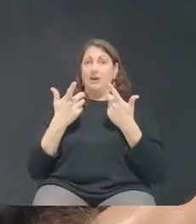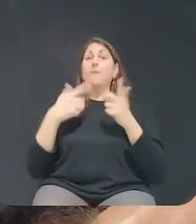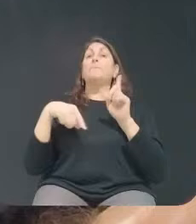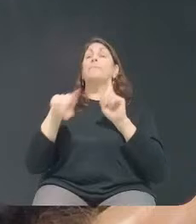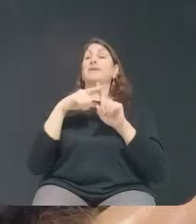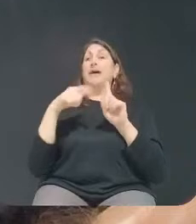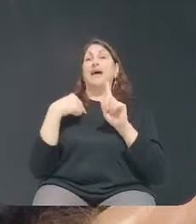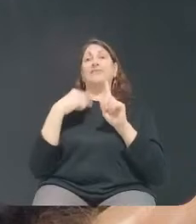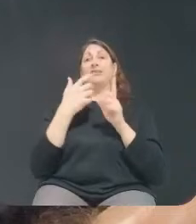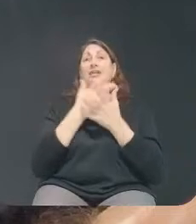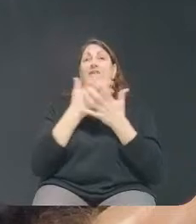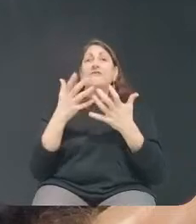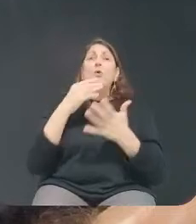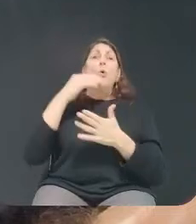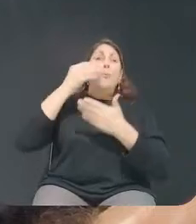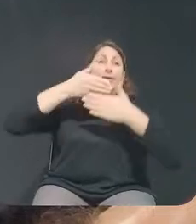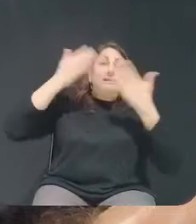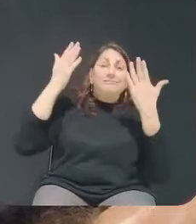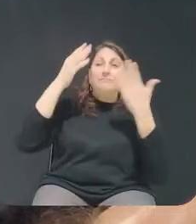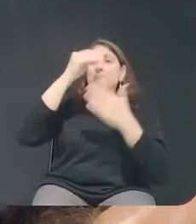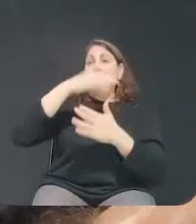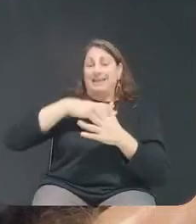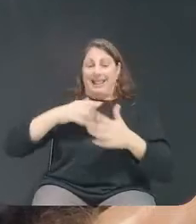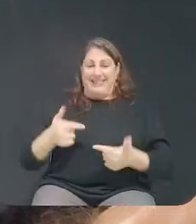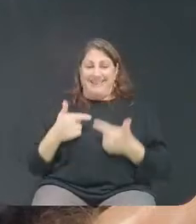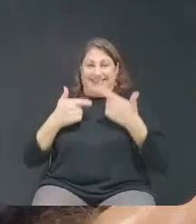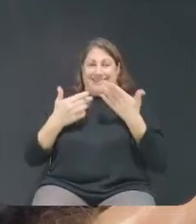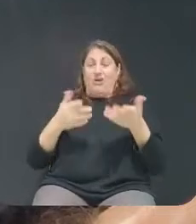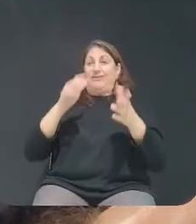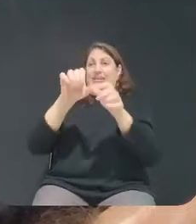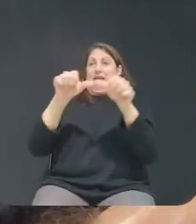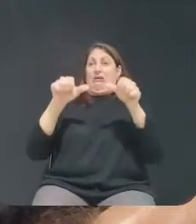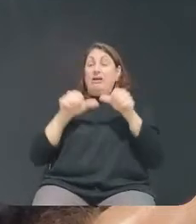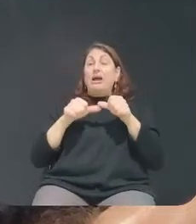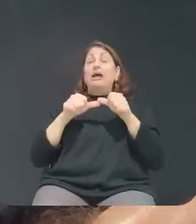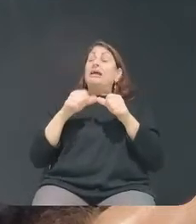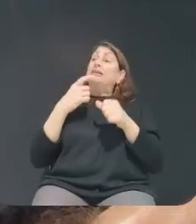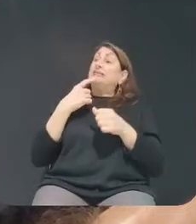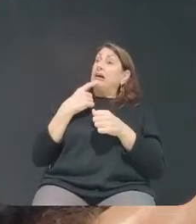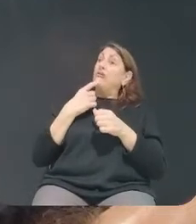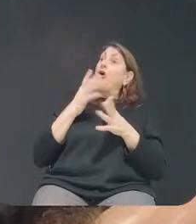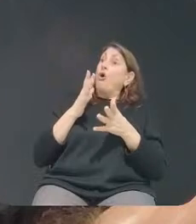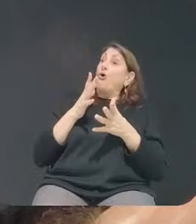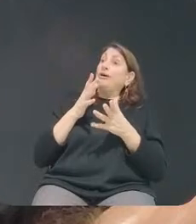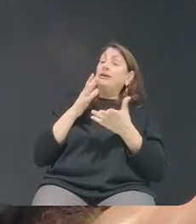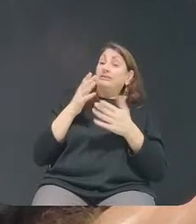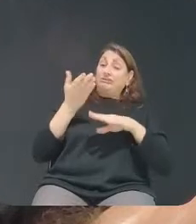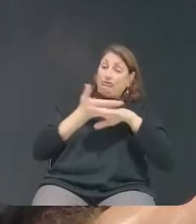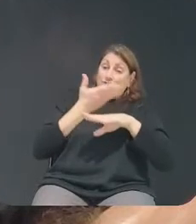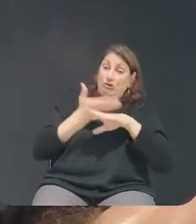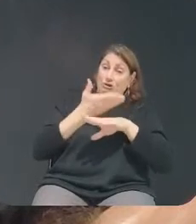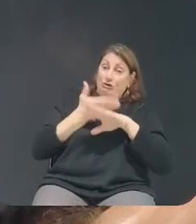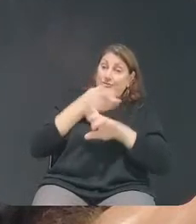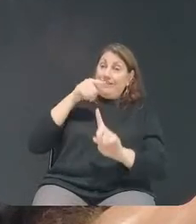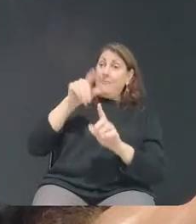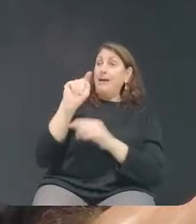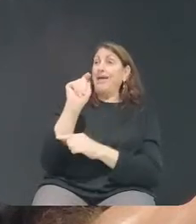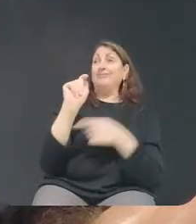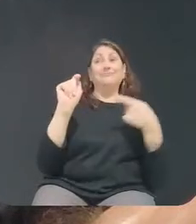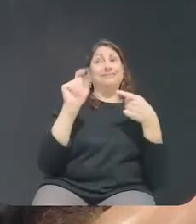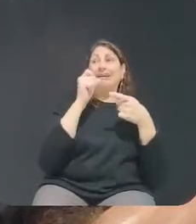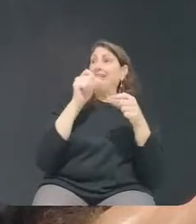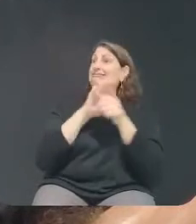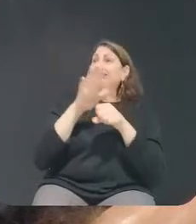men living within the district. And it concluded that the rehabilitation of the comfort station would not be enough to solve the